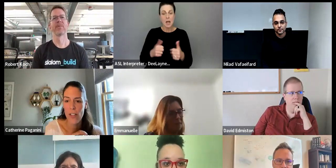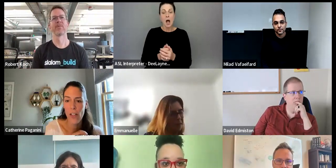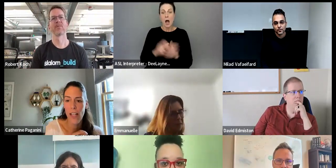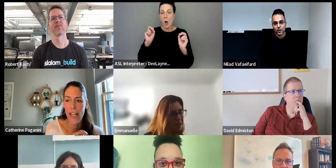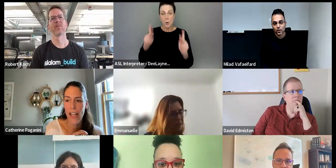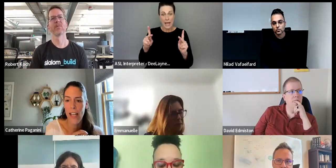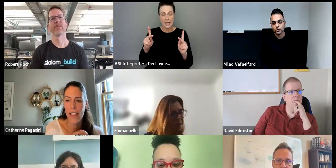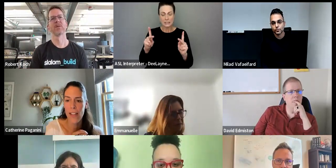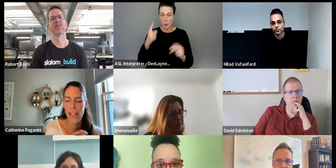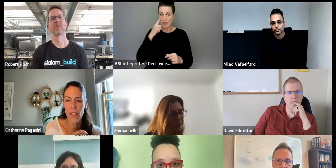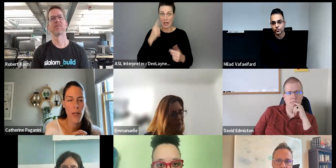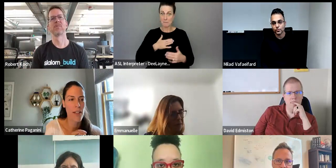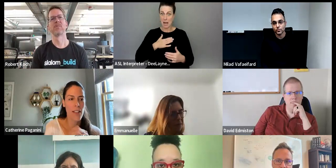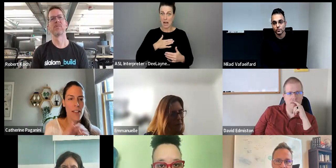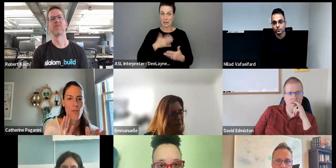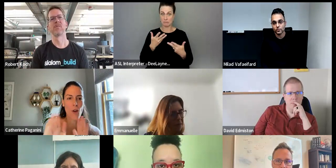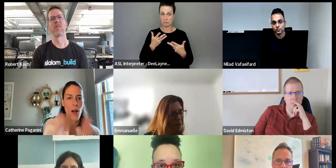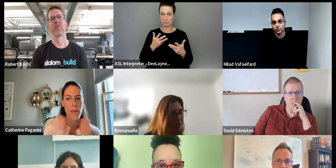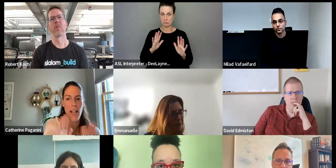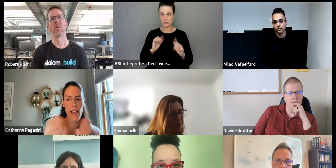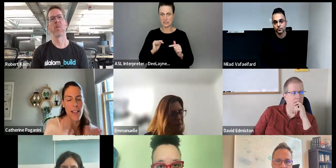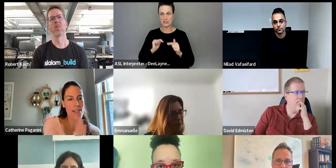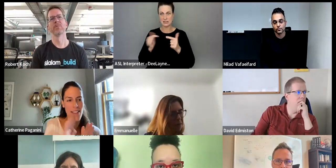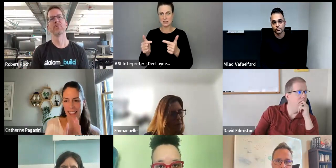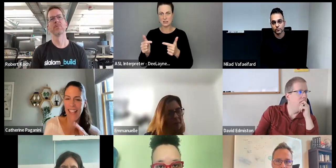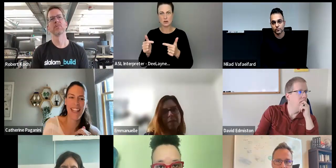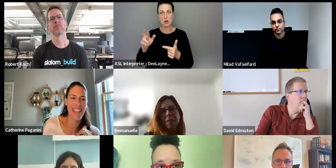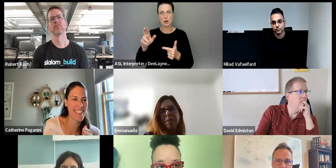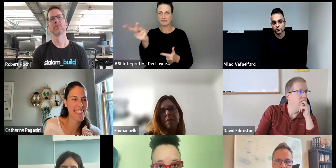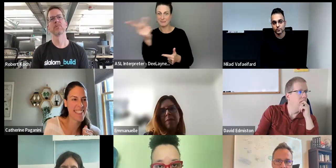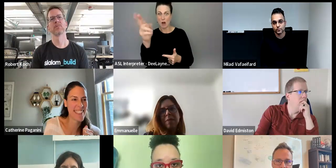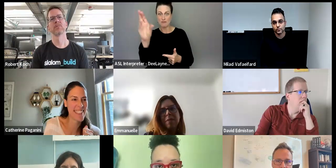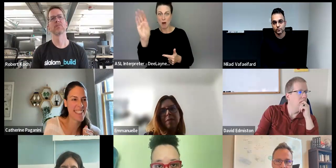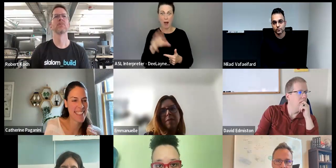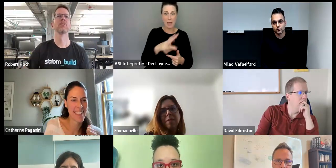Okay, so I think that's all I had, and the next one is Rob Milan.